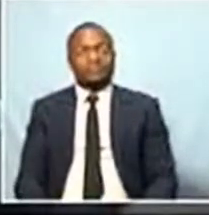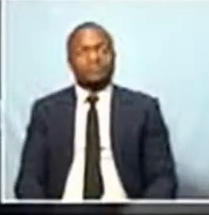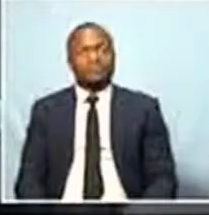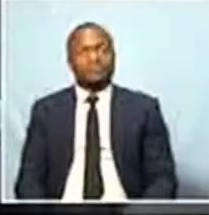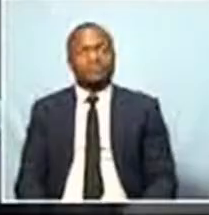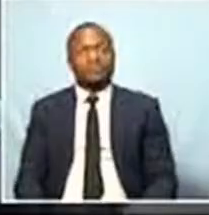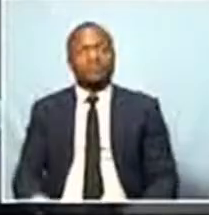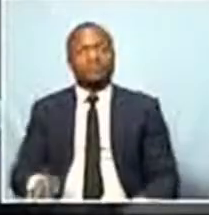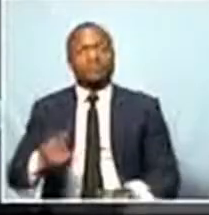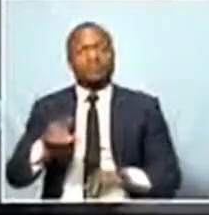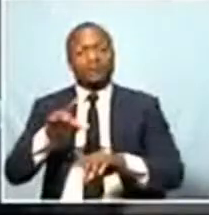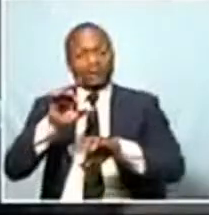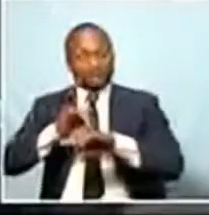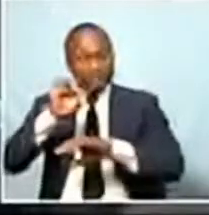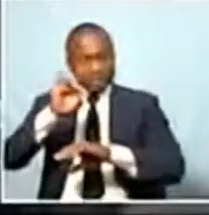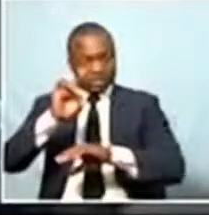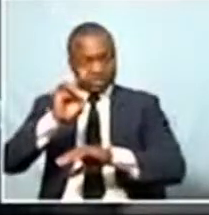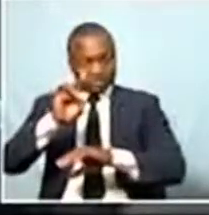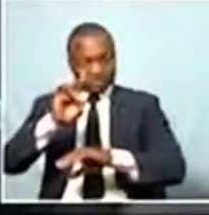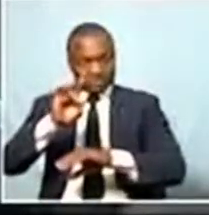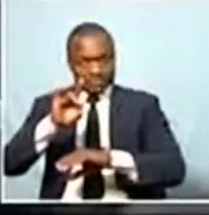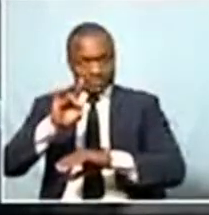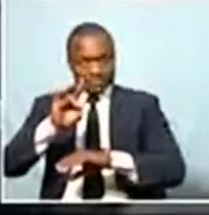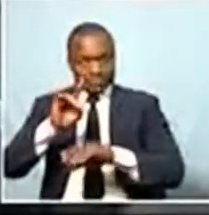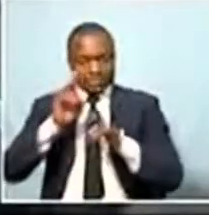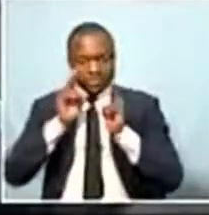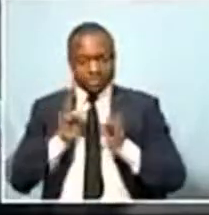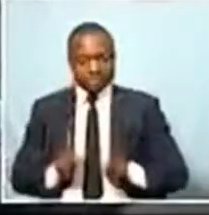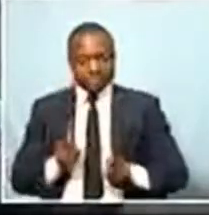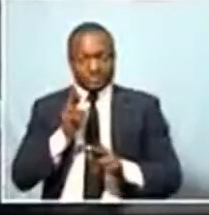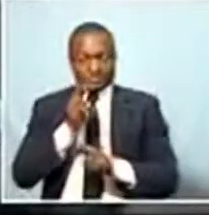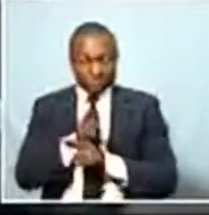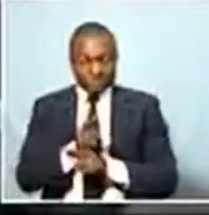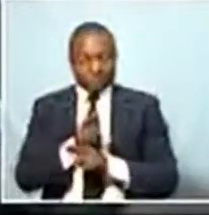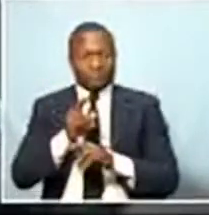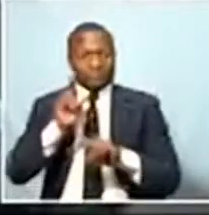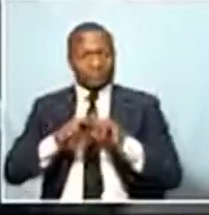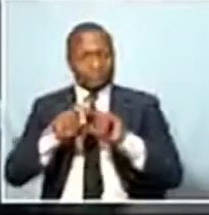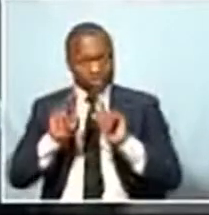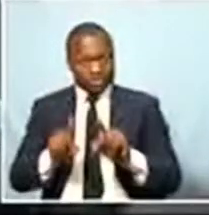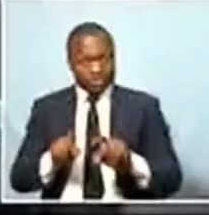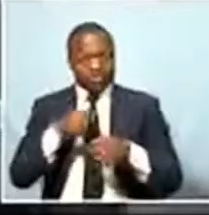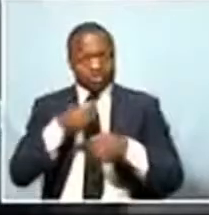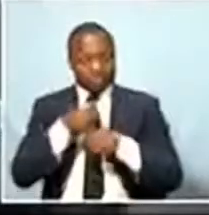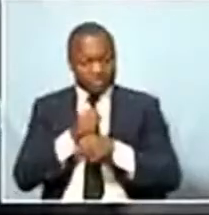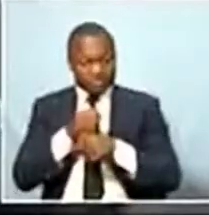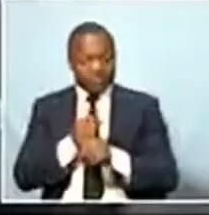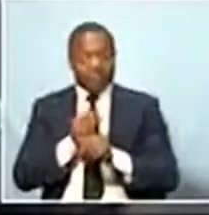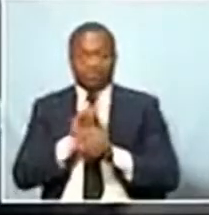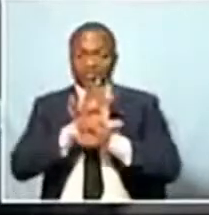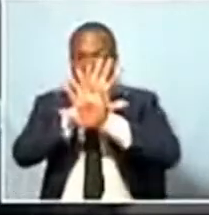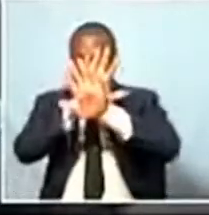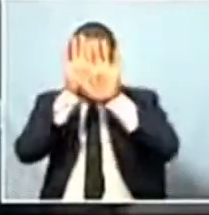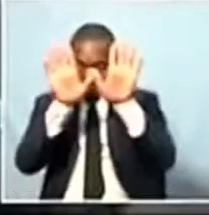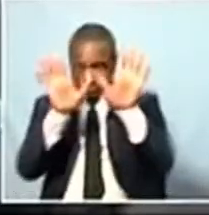are anchored respect for human rights? And Chair, maybe to make it a little bit